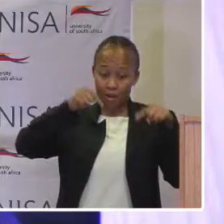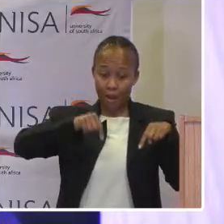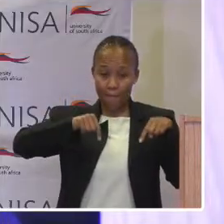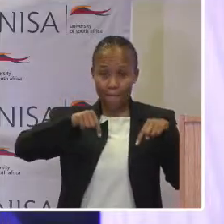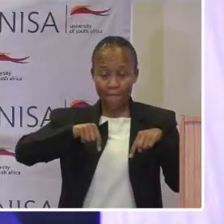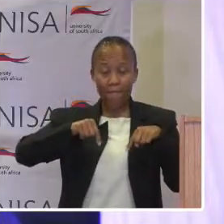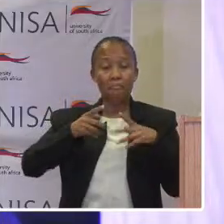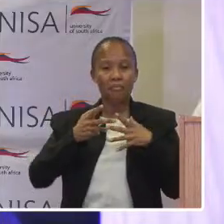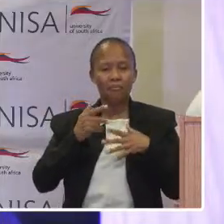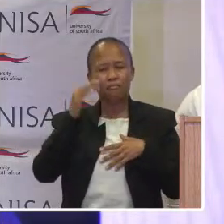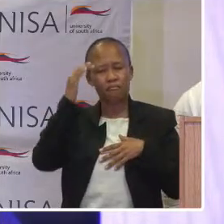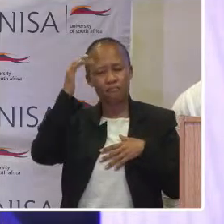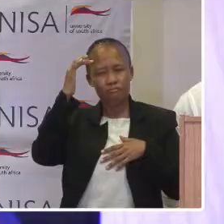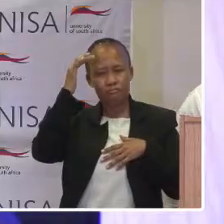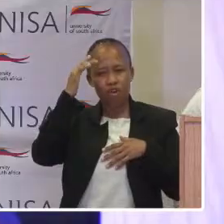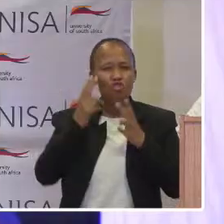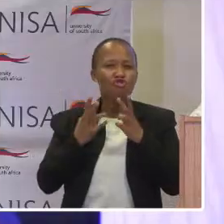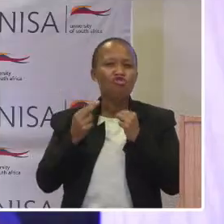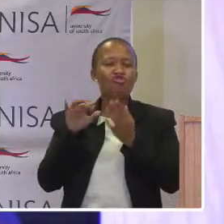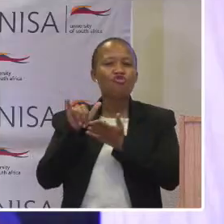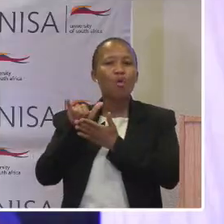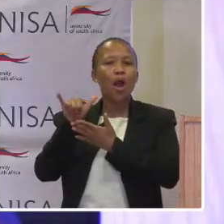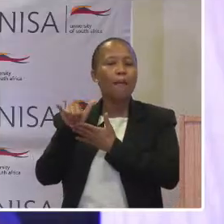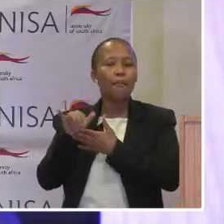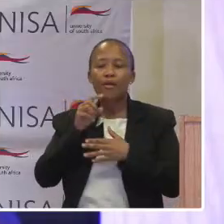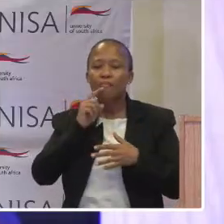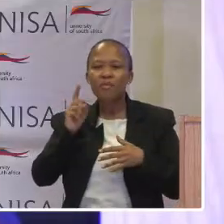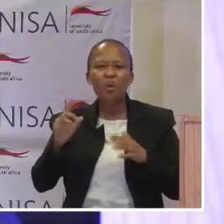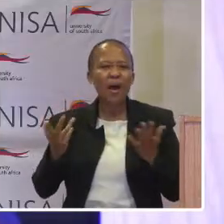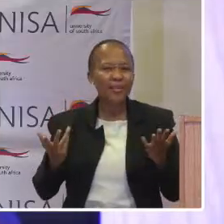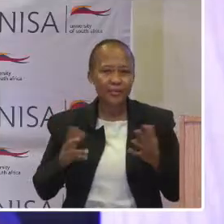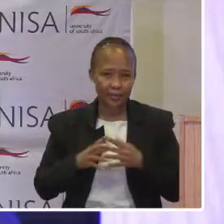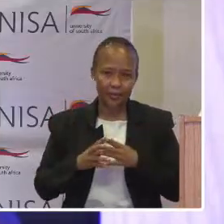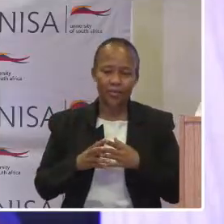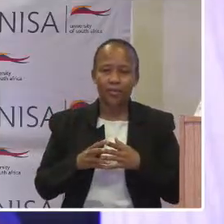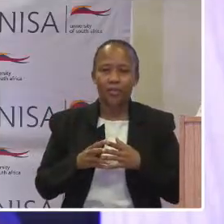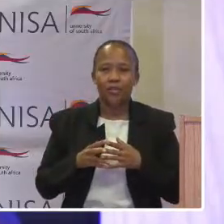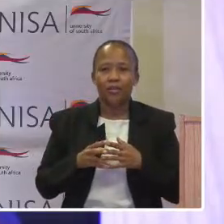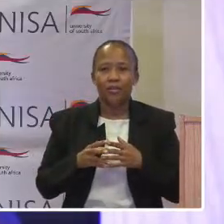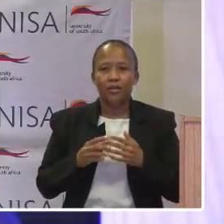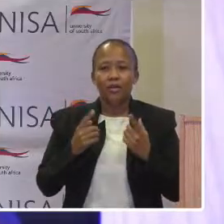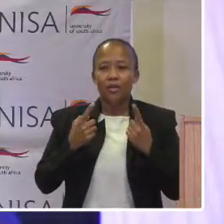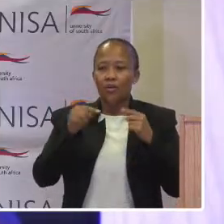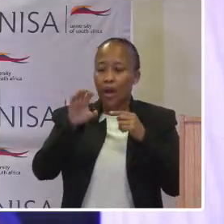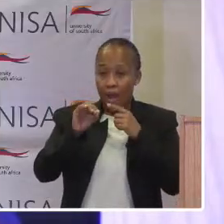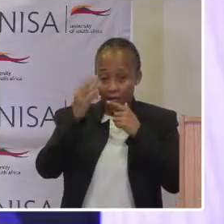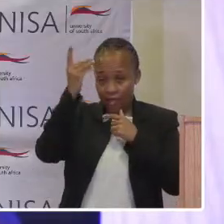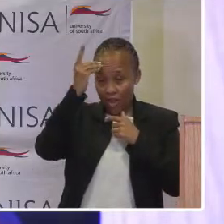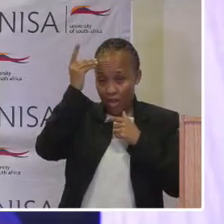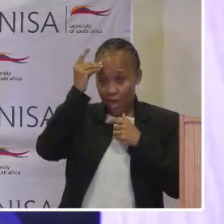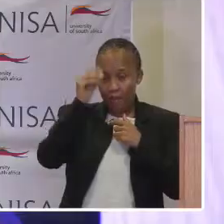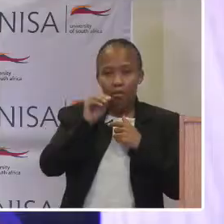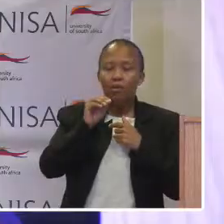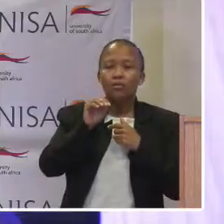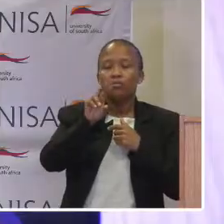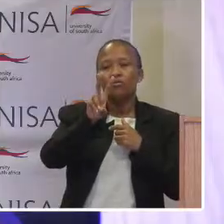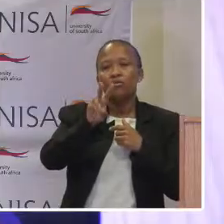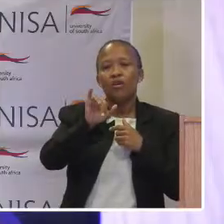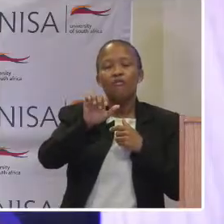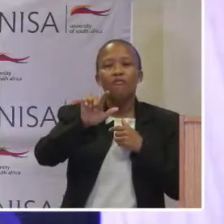airport? It sits on the outskirts of Durbanville, next to a township called